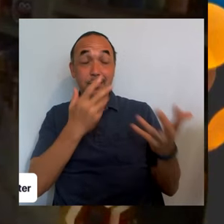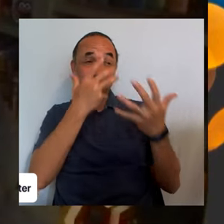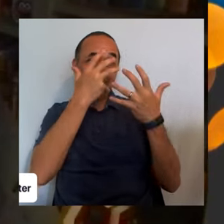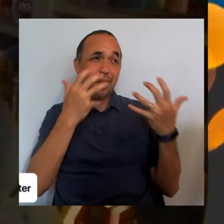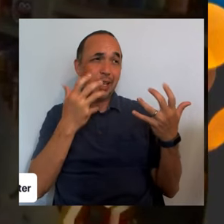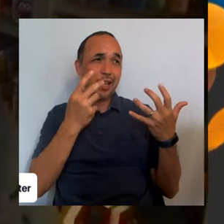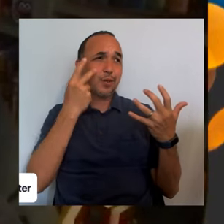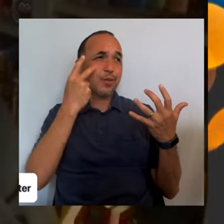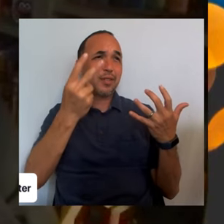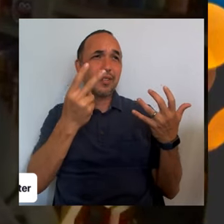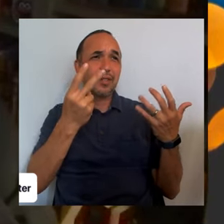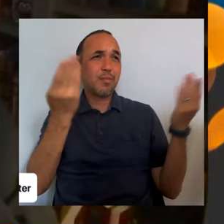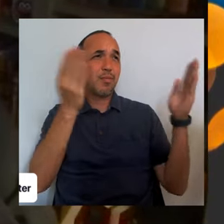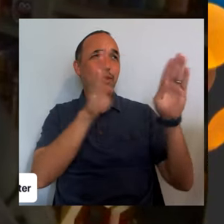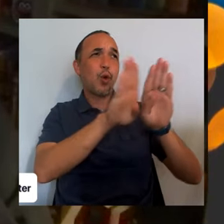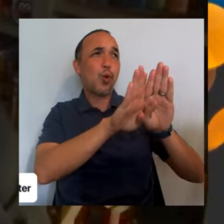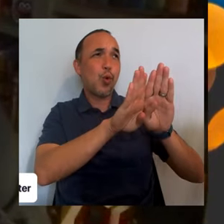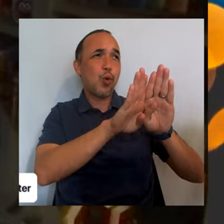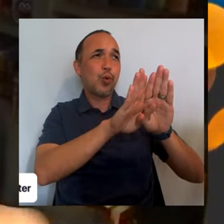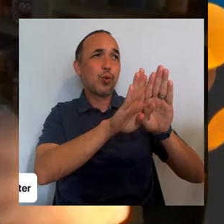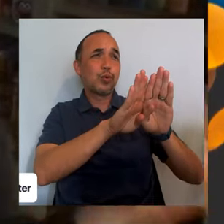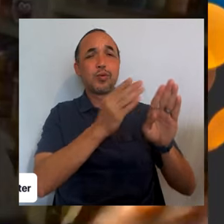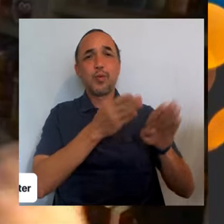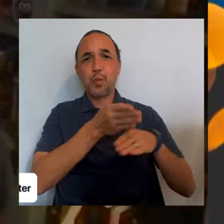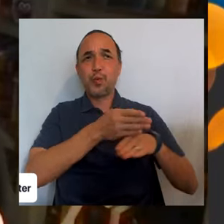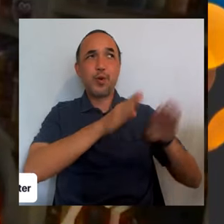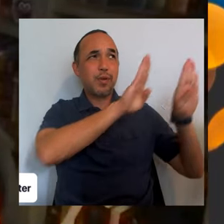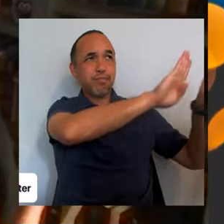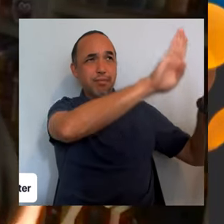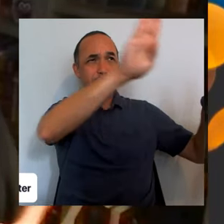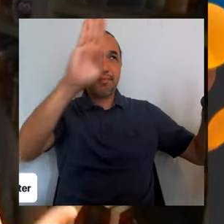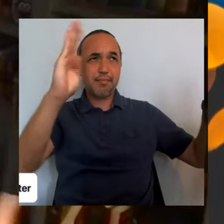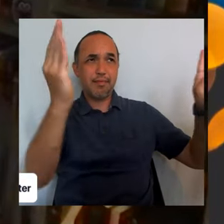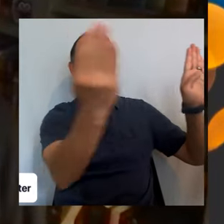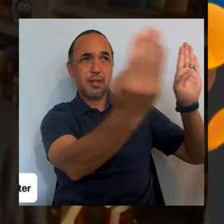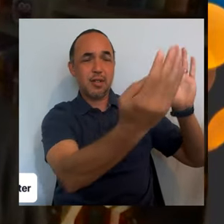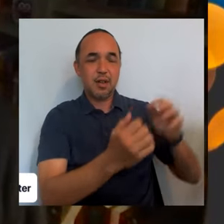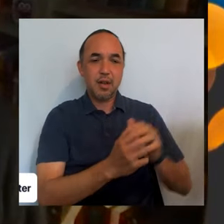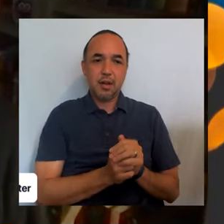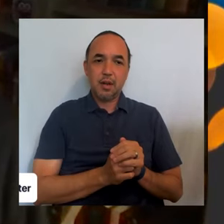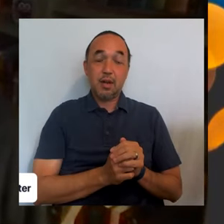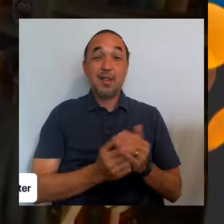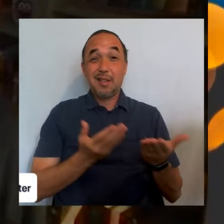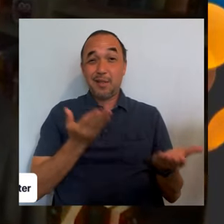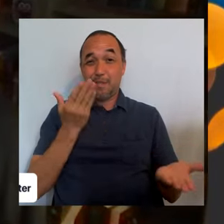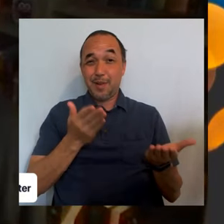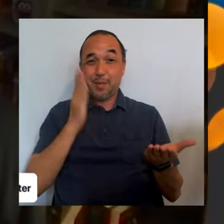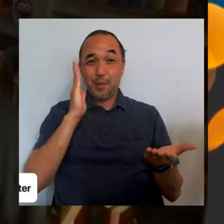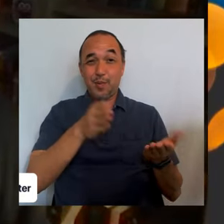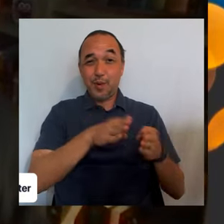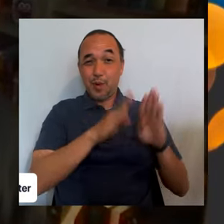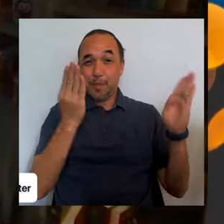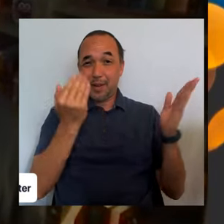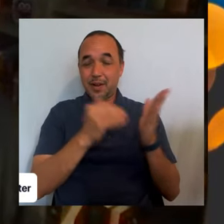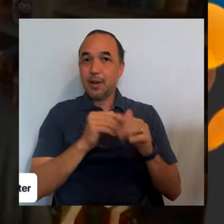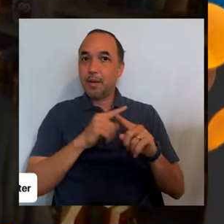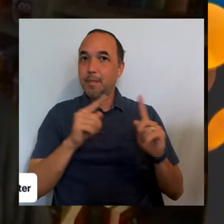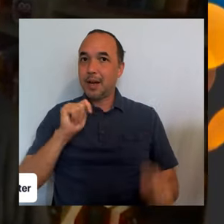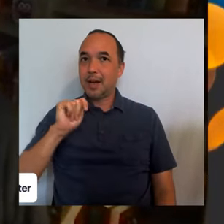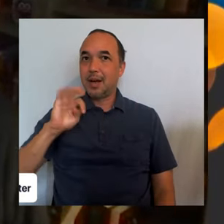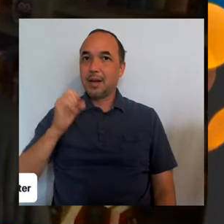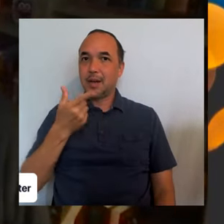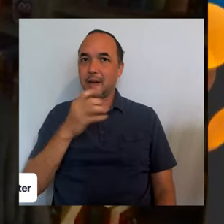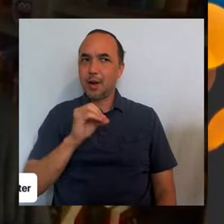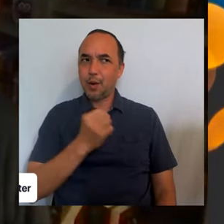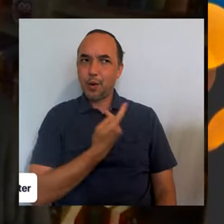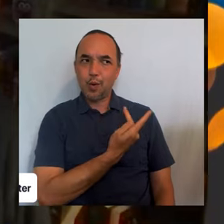boarded up. There's hopes they're going to open it back up. But Tango and I still have to sort of check each other with that.